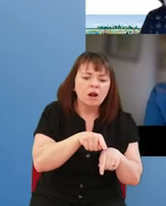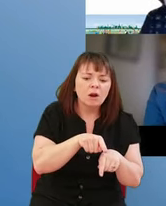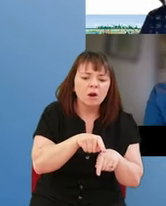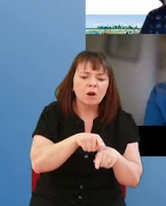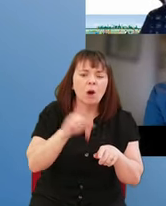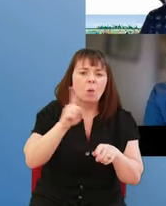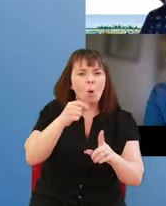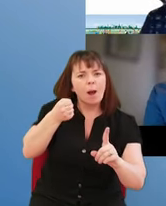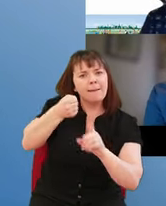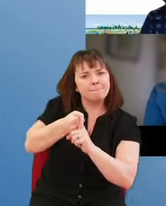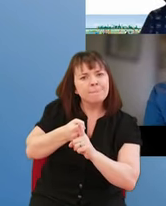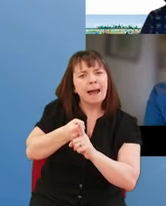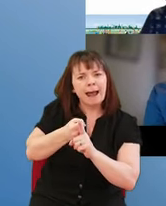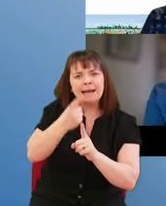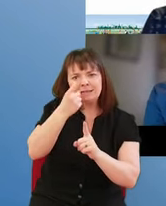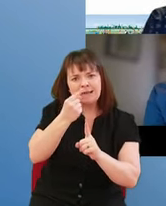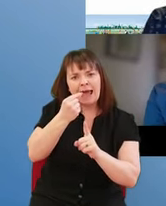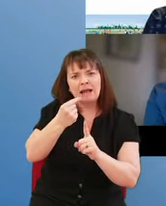questions?